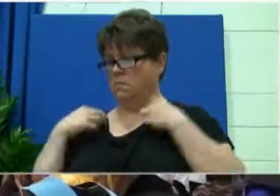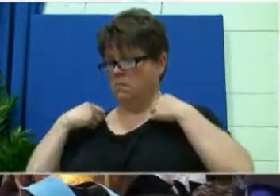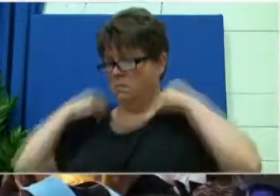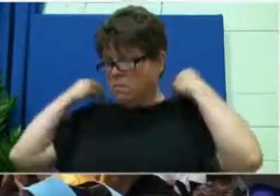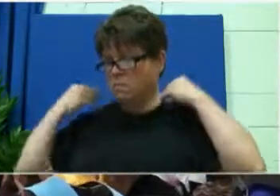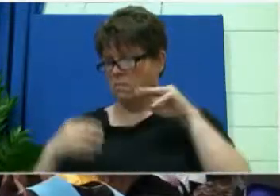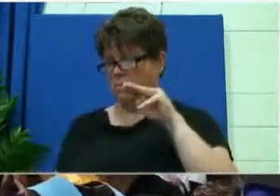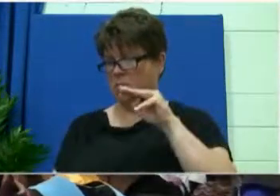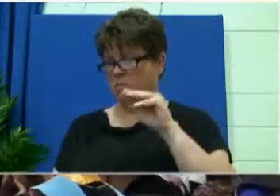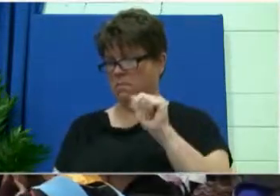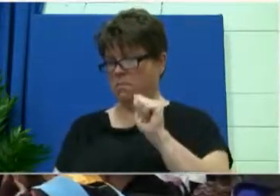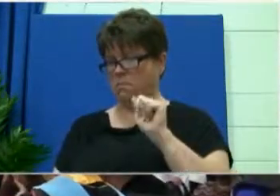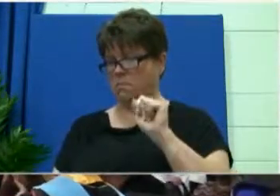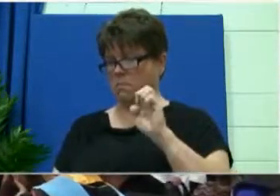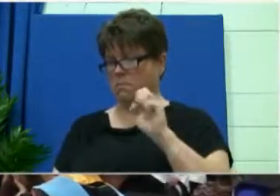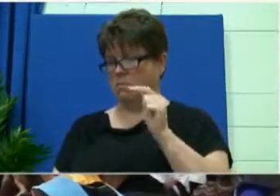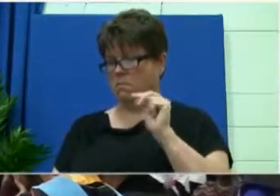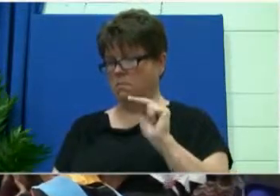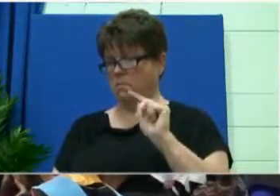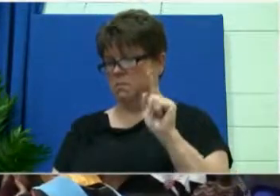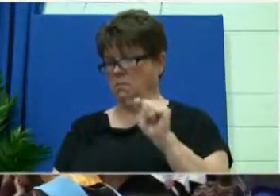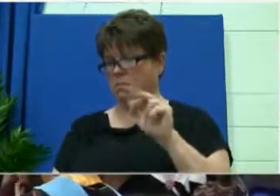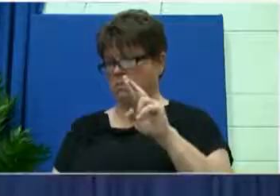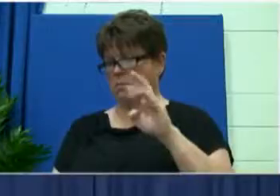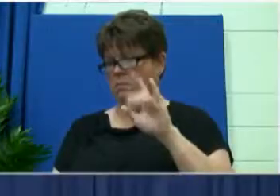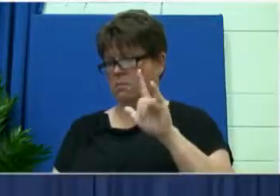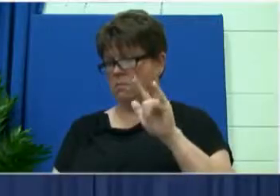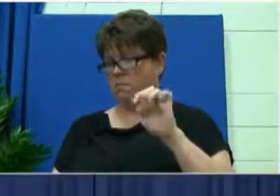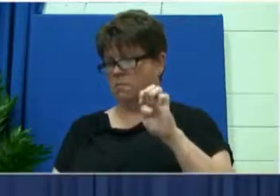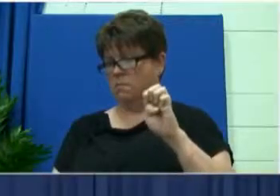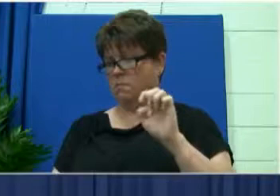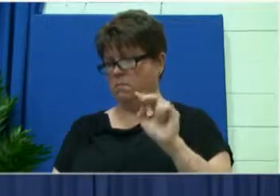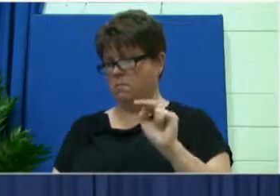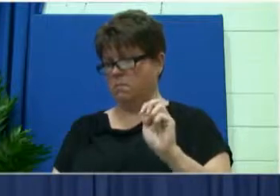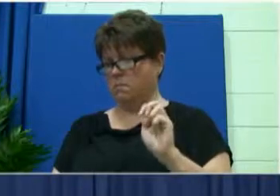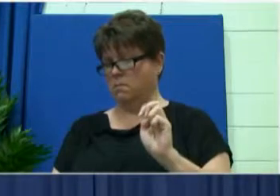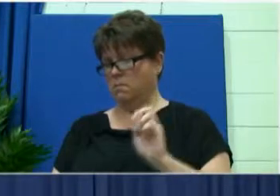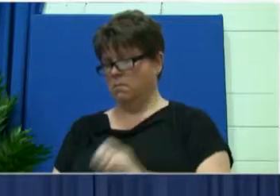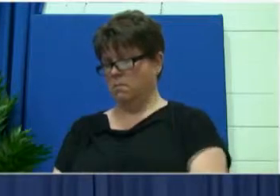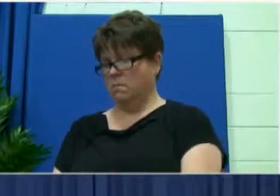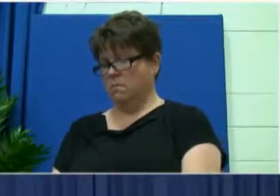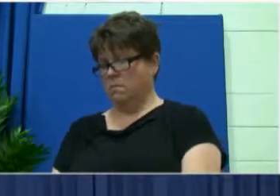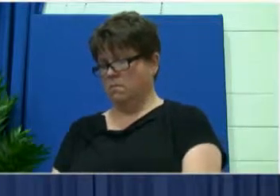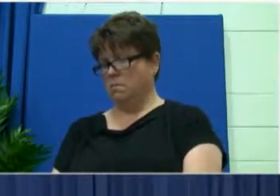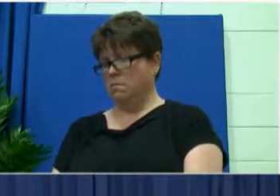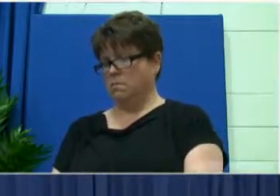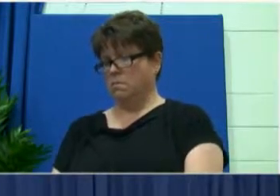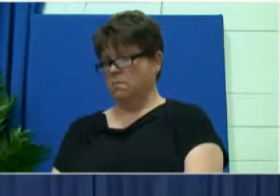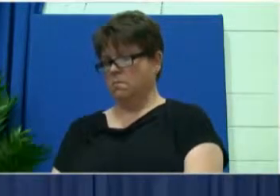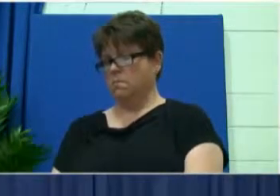Megan Elizabeth Zerline, cum laude, Phi Theta Kappa, Associate in Science.